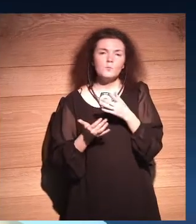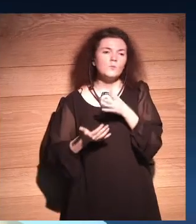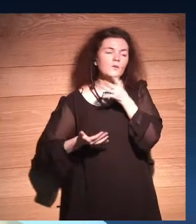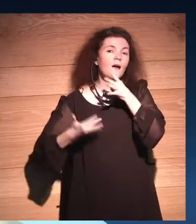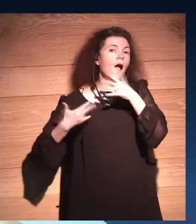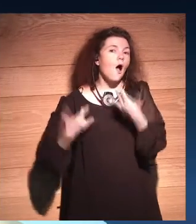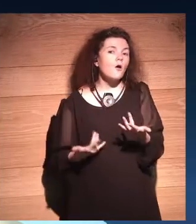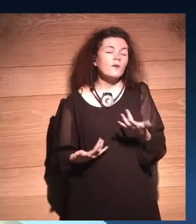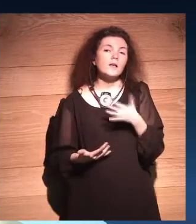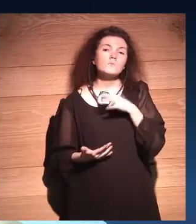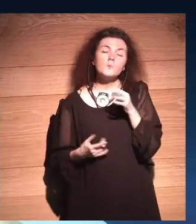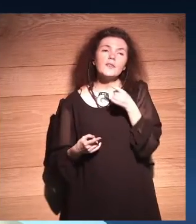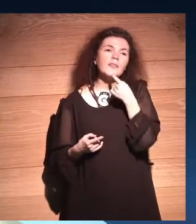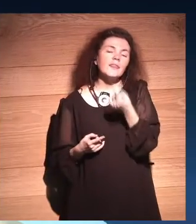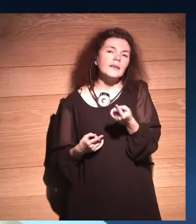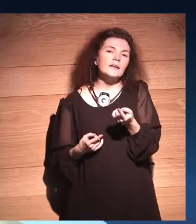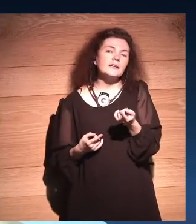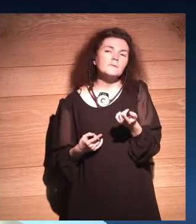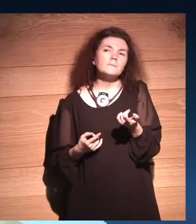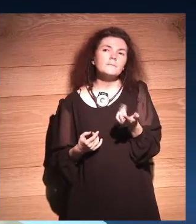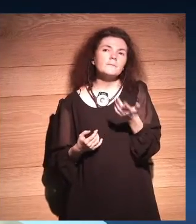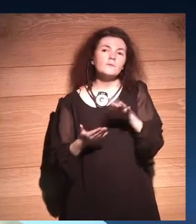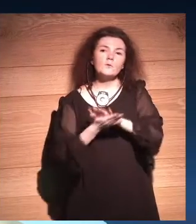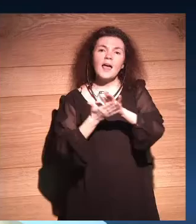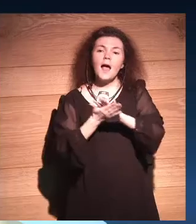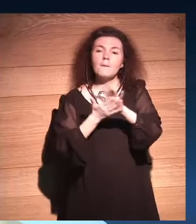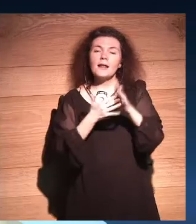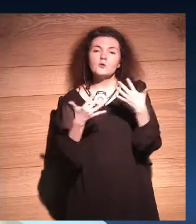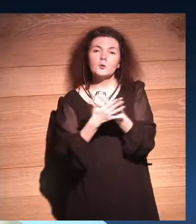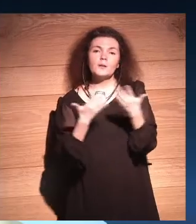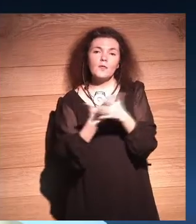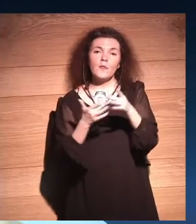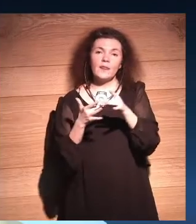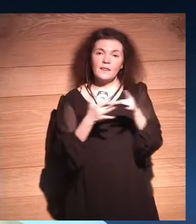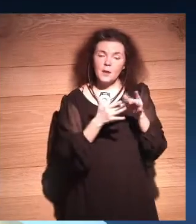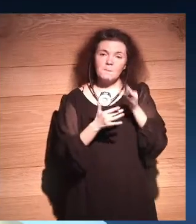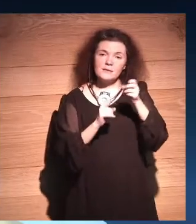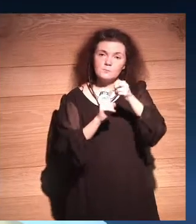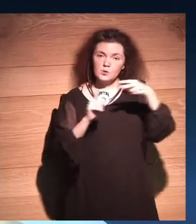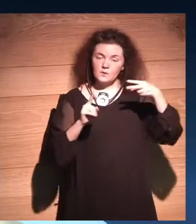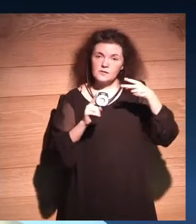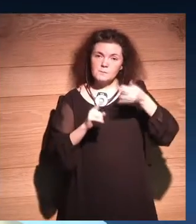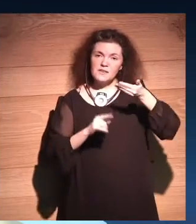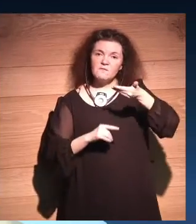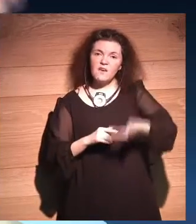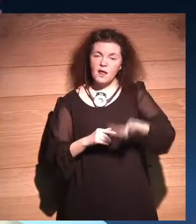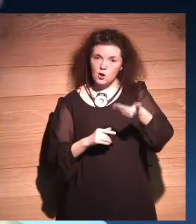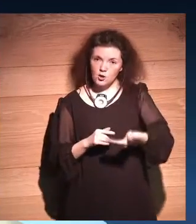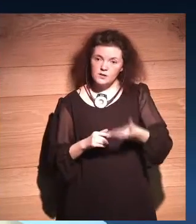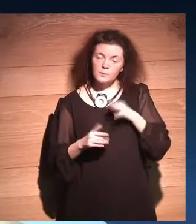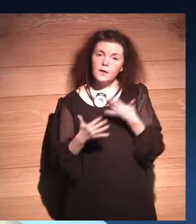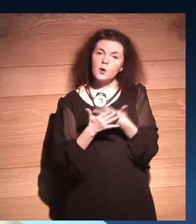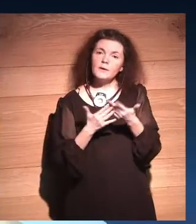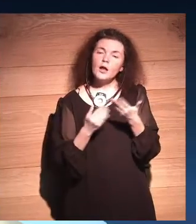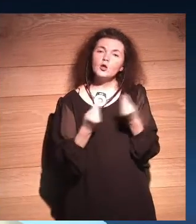talking about, which is a combination of leadership and vision and values with structures that allow us to get at